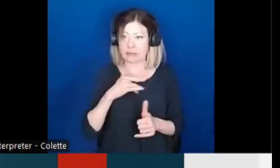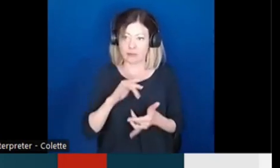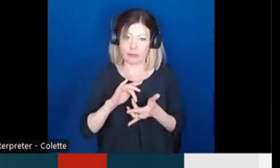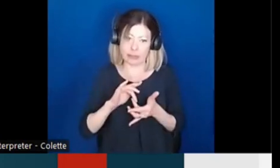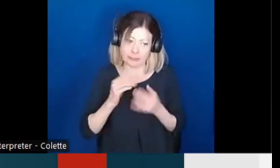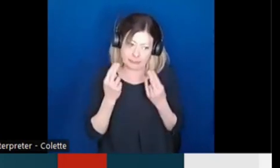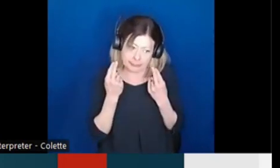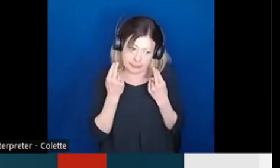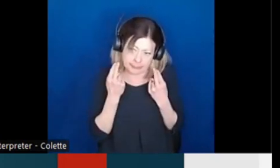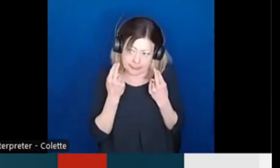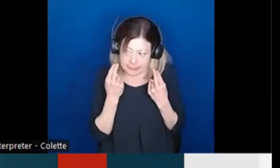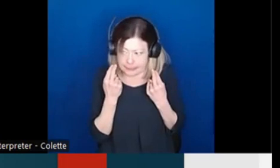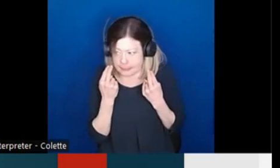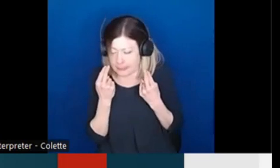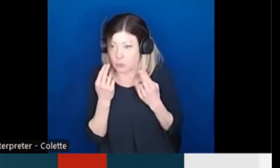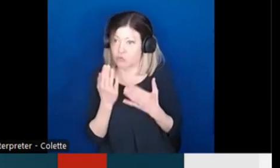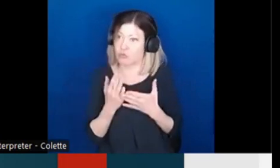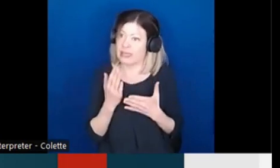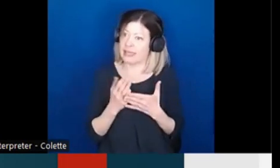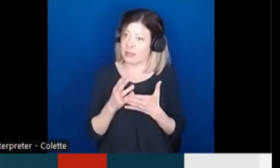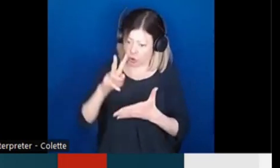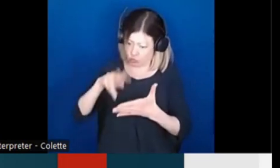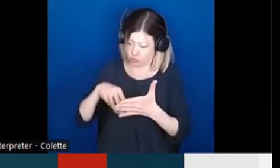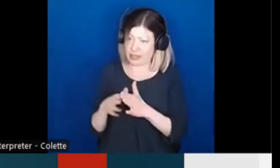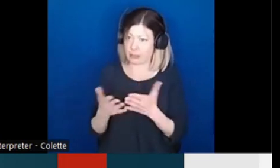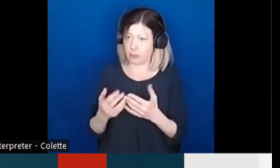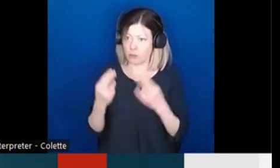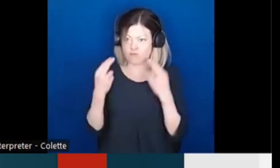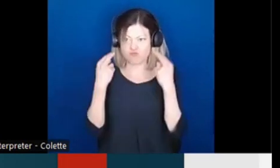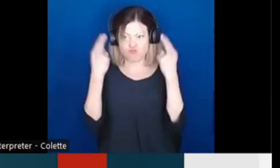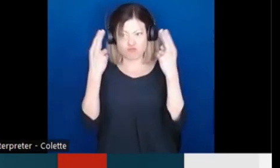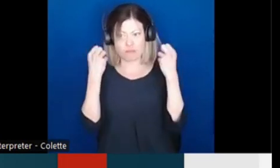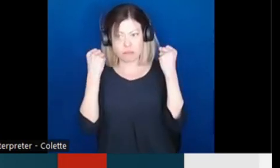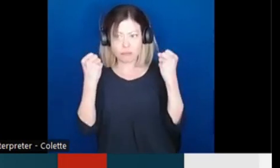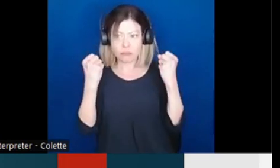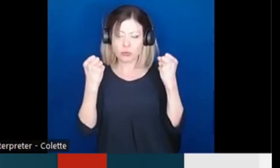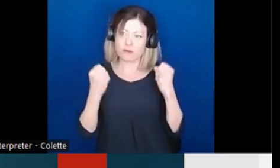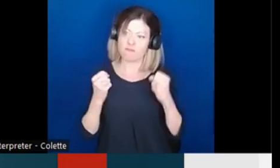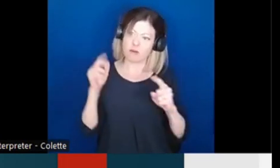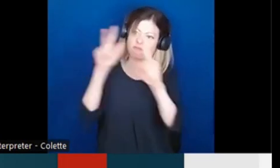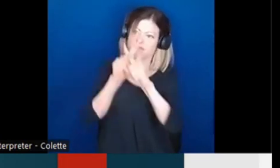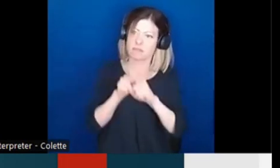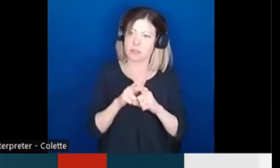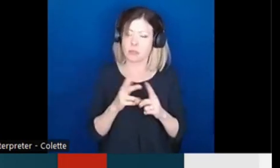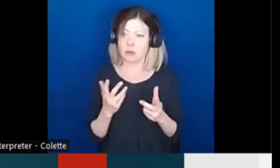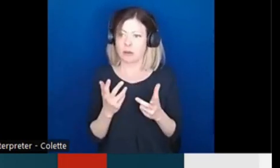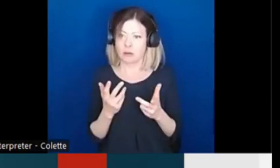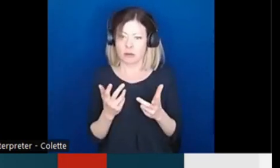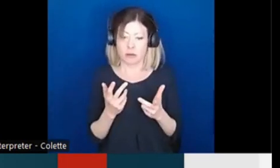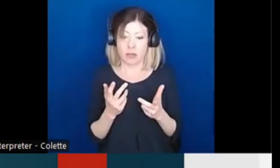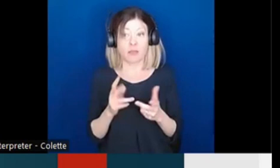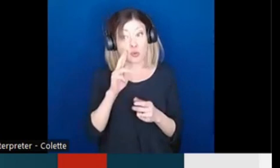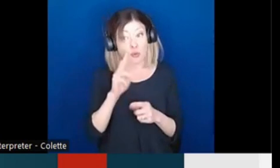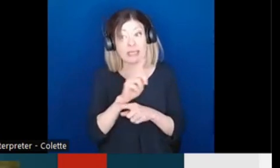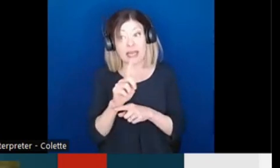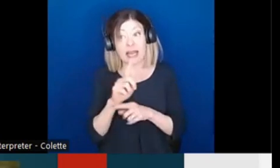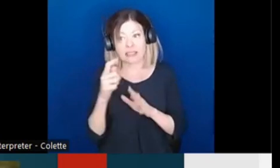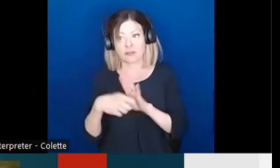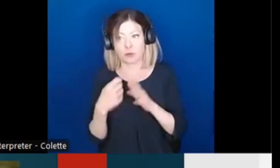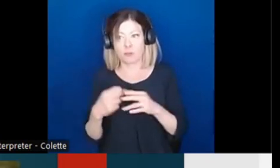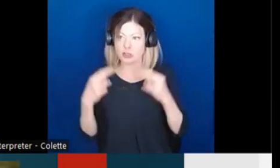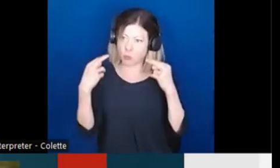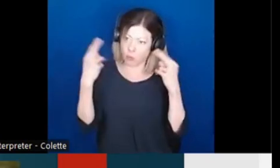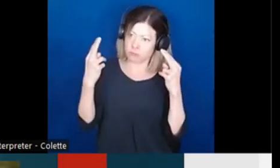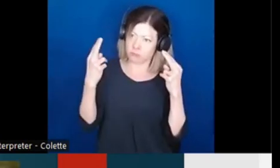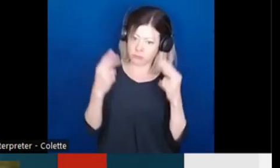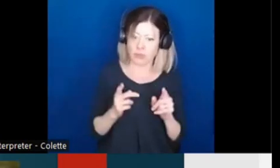not the quite strong, sometimes fiery character that she's in the book and that you get in later versions. This was a TV one